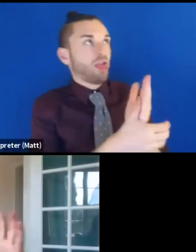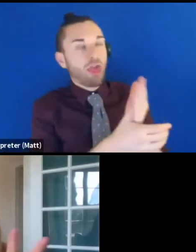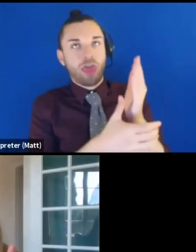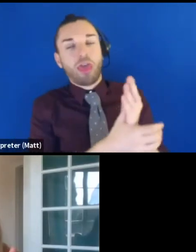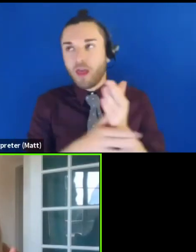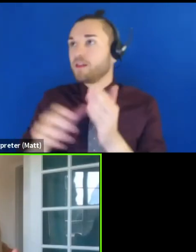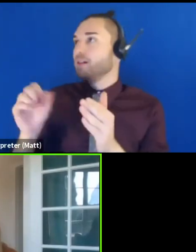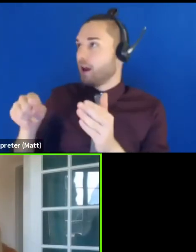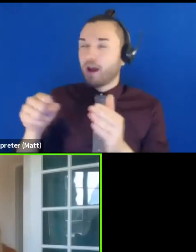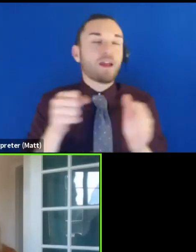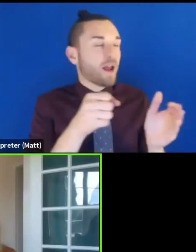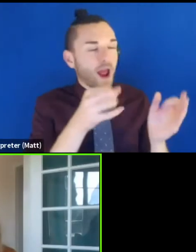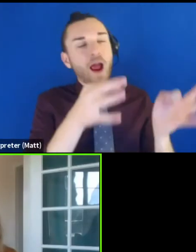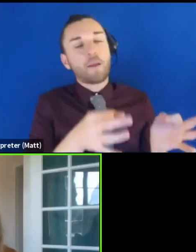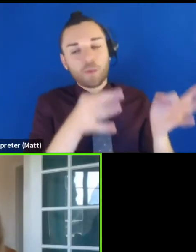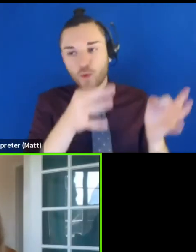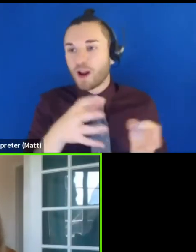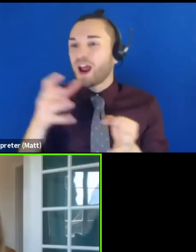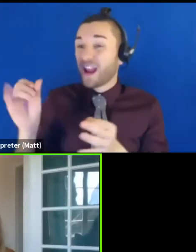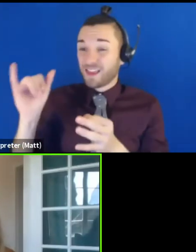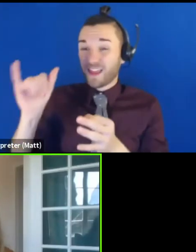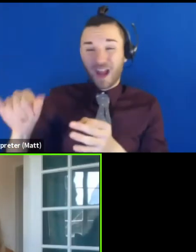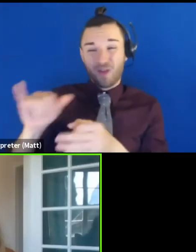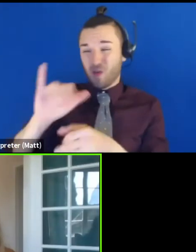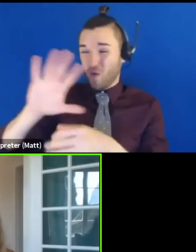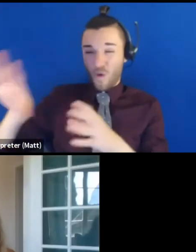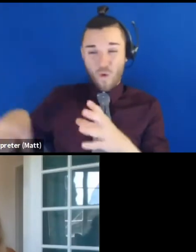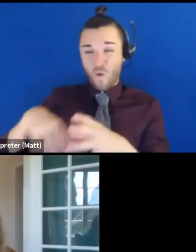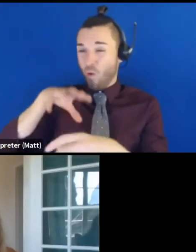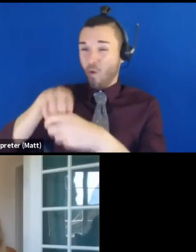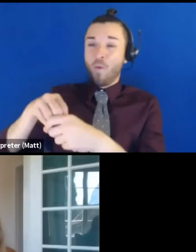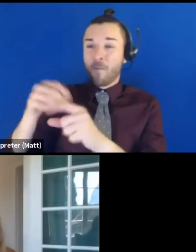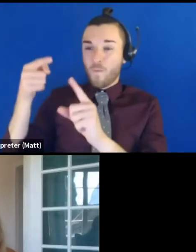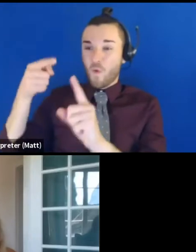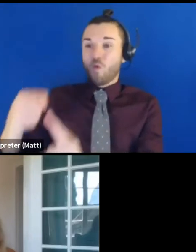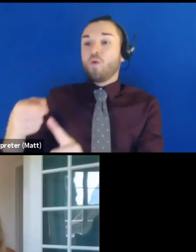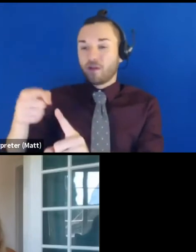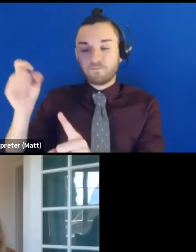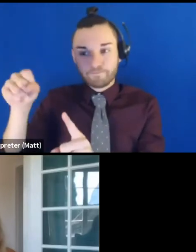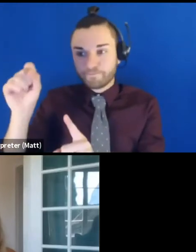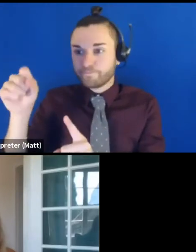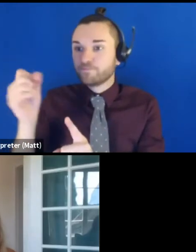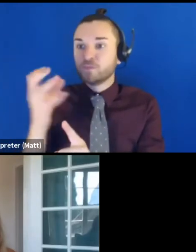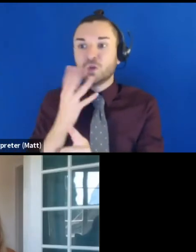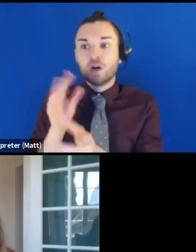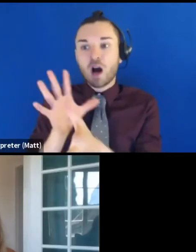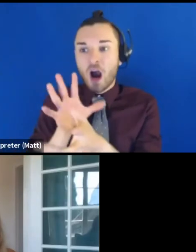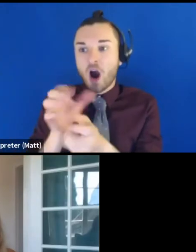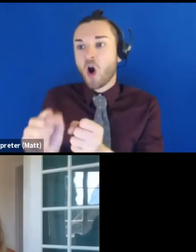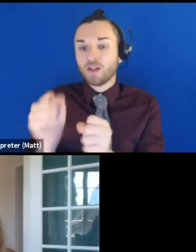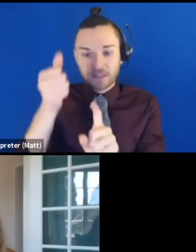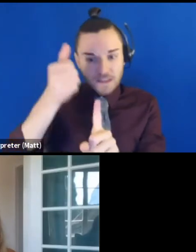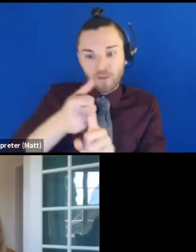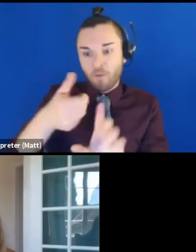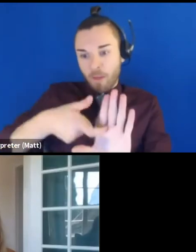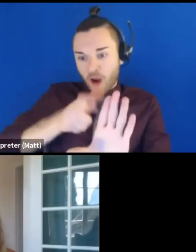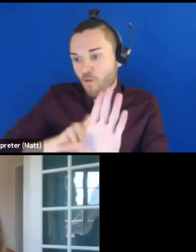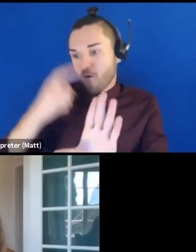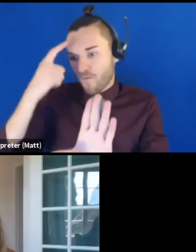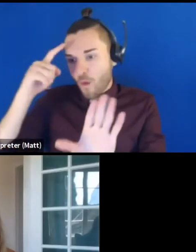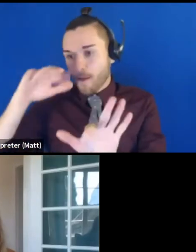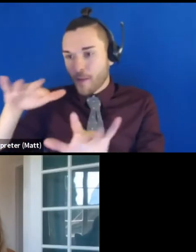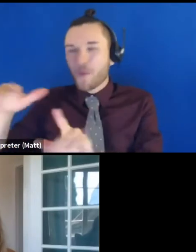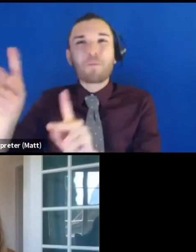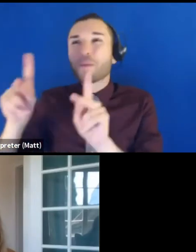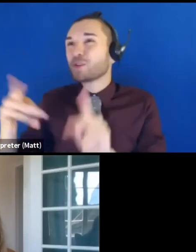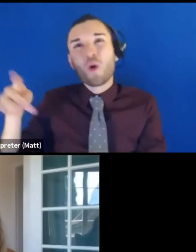it goes so far as to just be like, the Holocaust is like a metaphor for, like, people have problems with